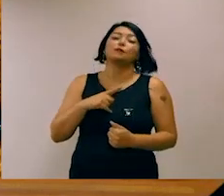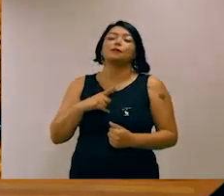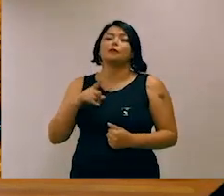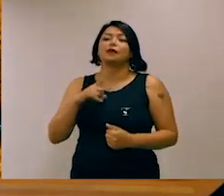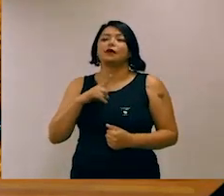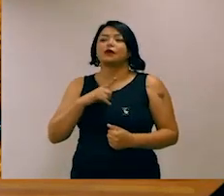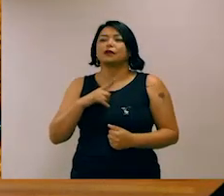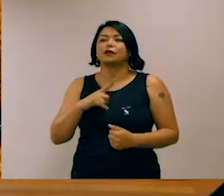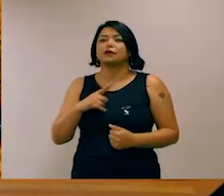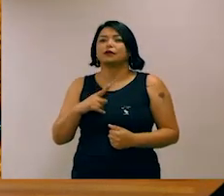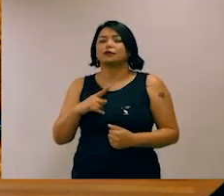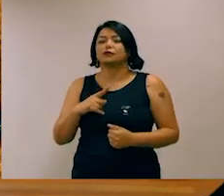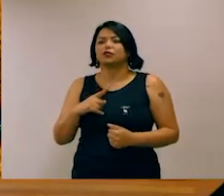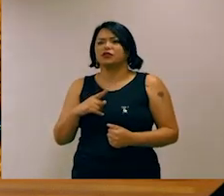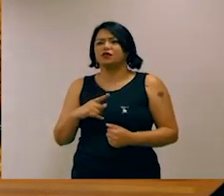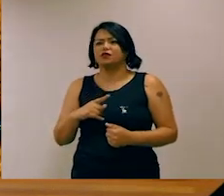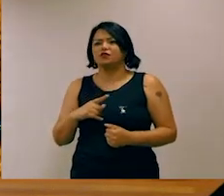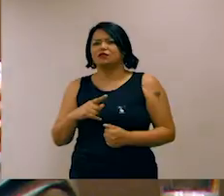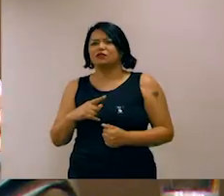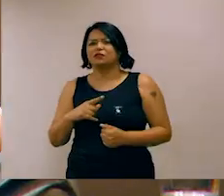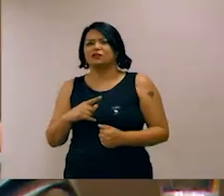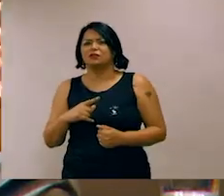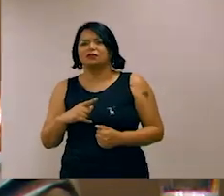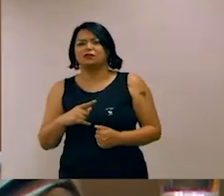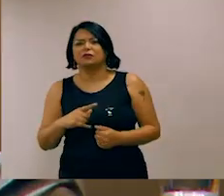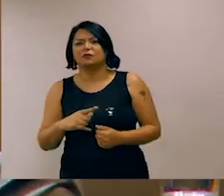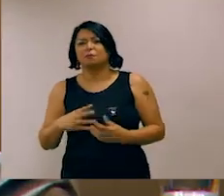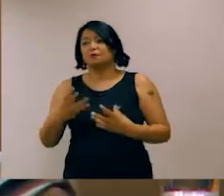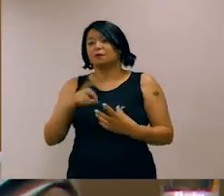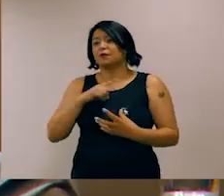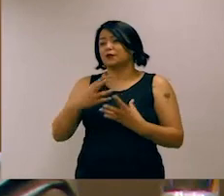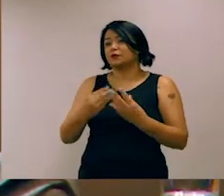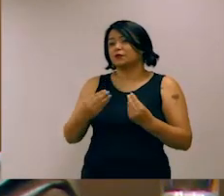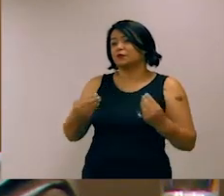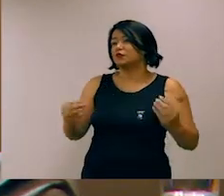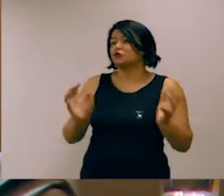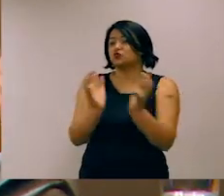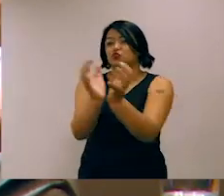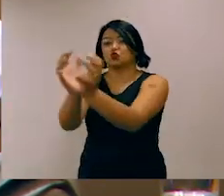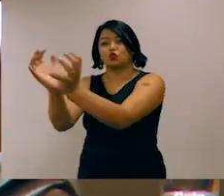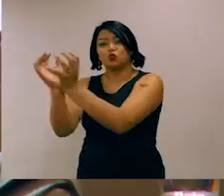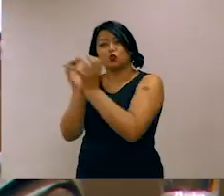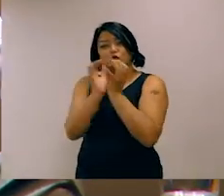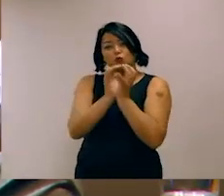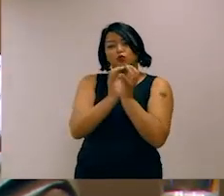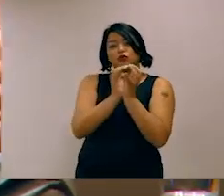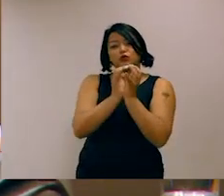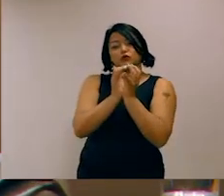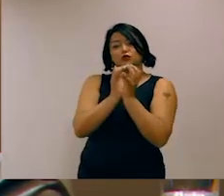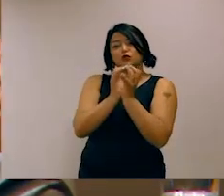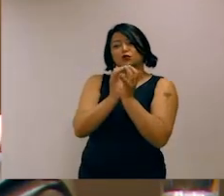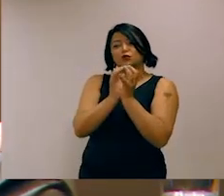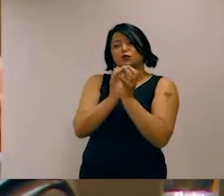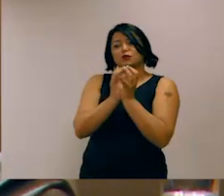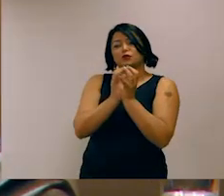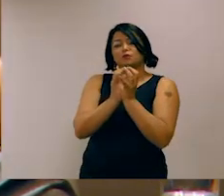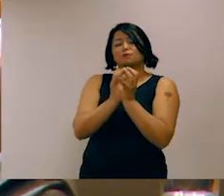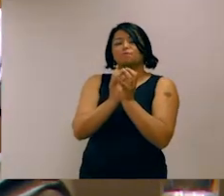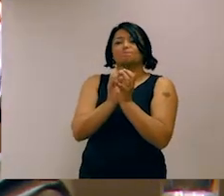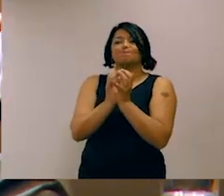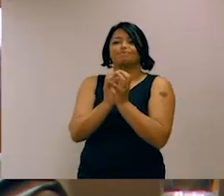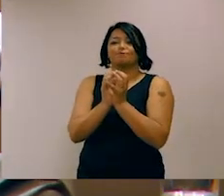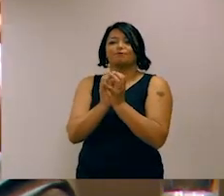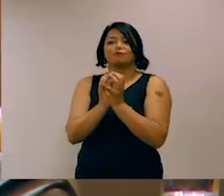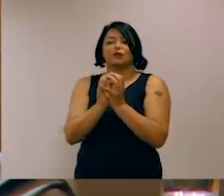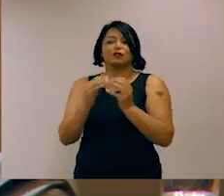several teams from different parts of the government, which came all to a big hall kind of like this, only